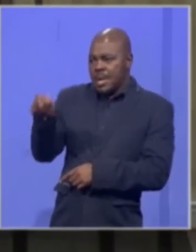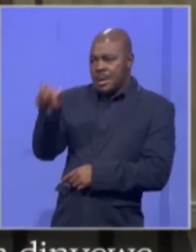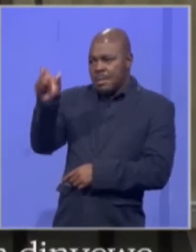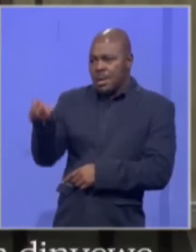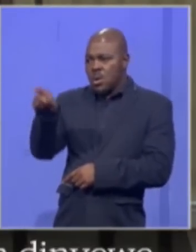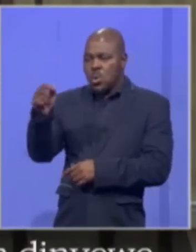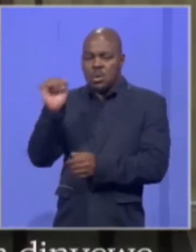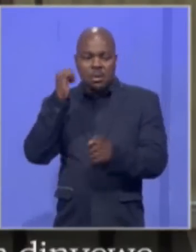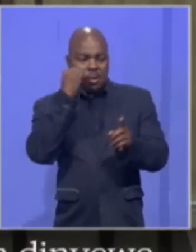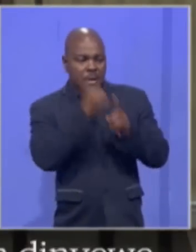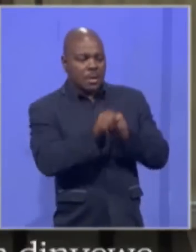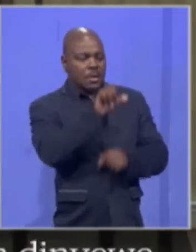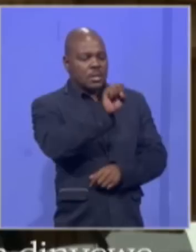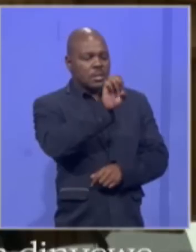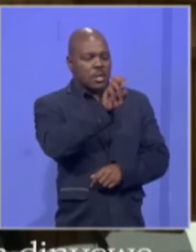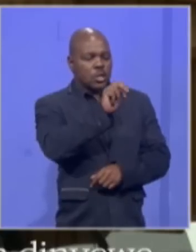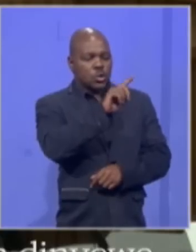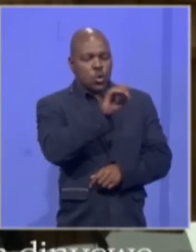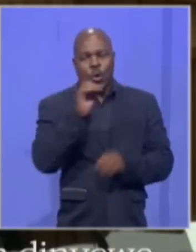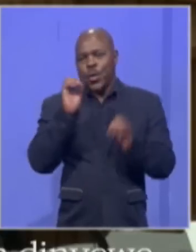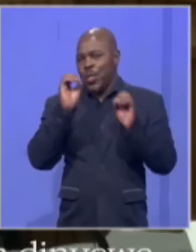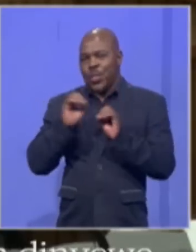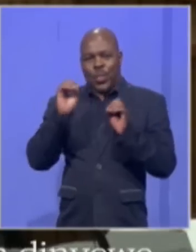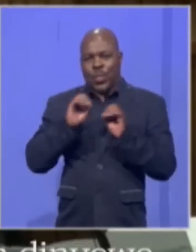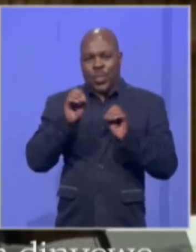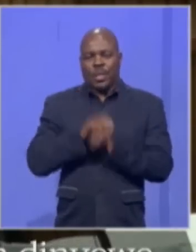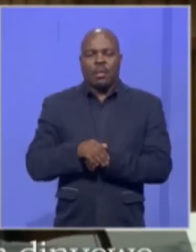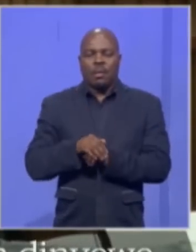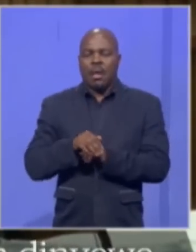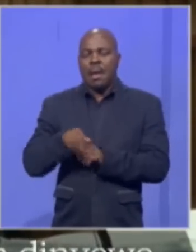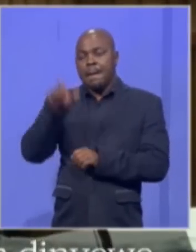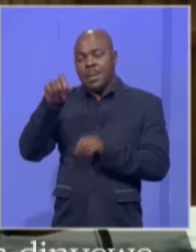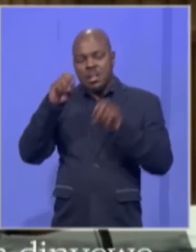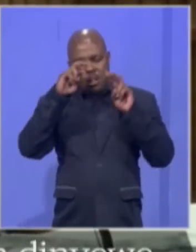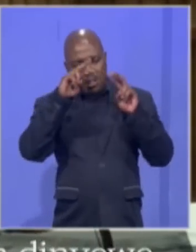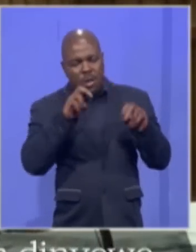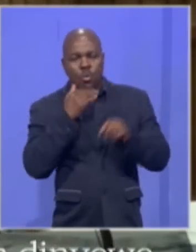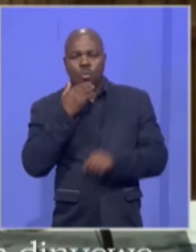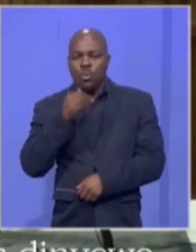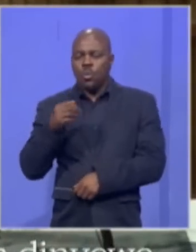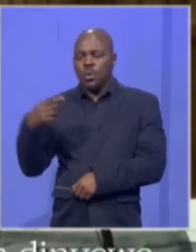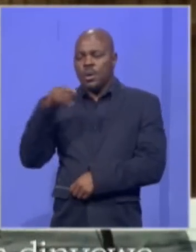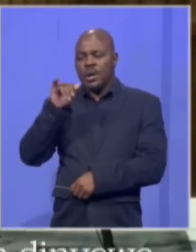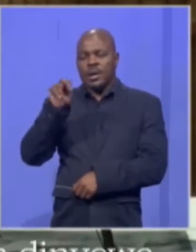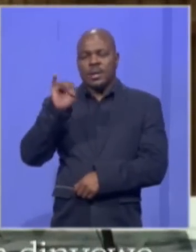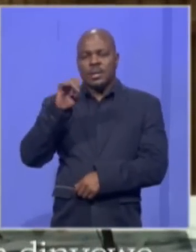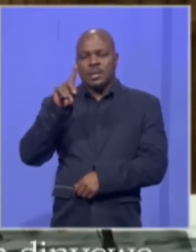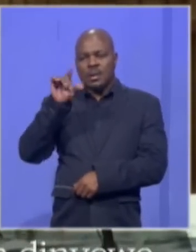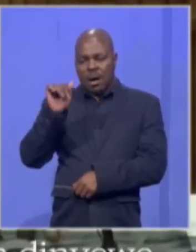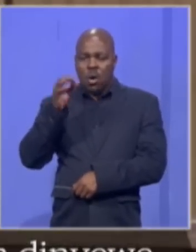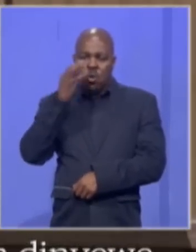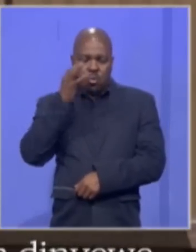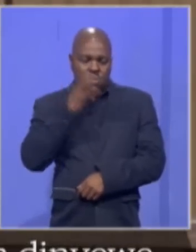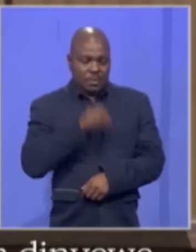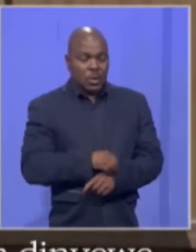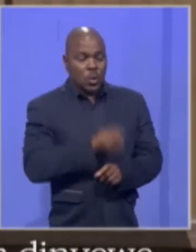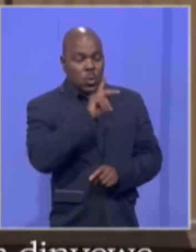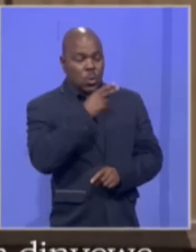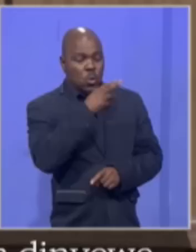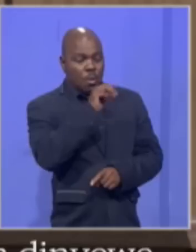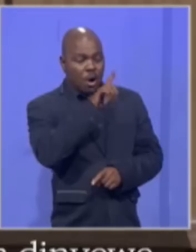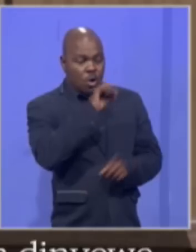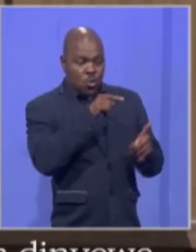nyeweng ya polao ya Senzo Meiwa. Le fokisile leholo nyeweng ena mobrigadier Bongani Gininda o boleletse lekgotla hore Khumalo ke